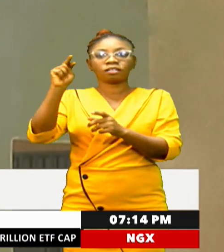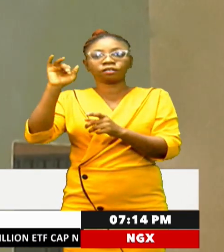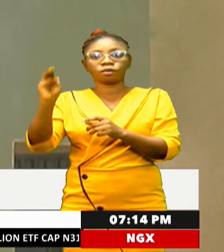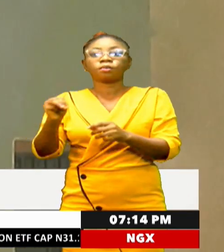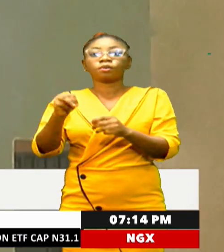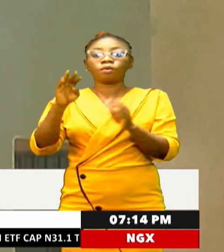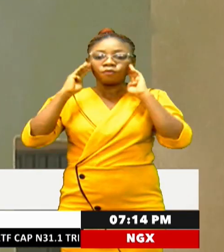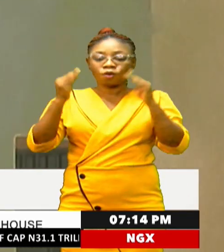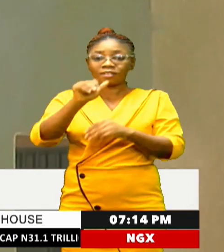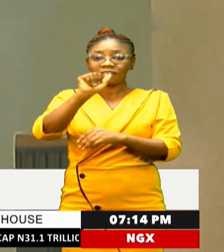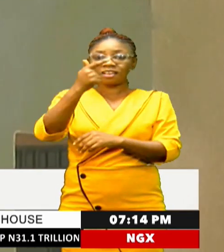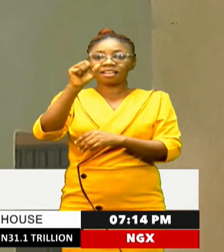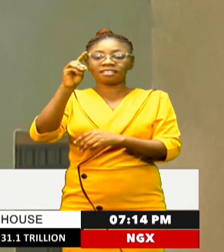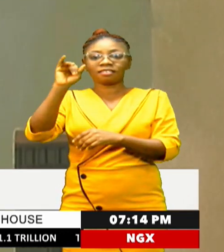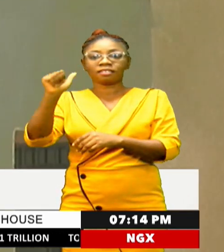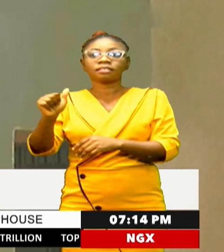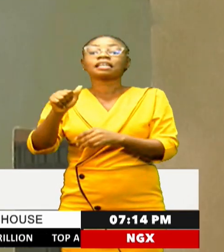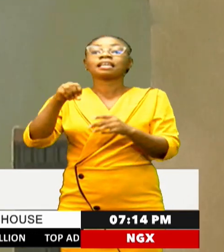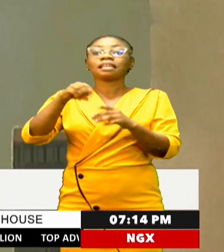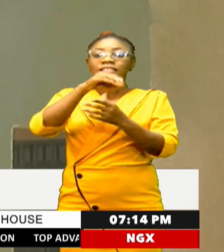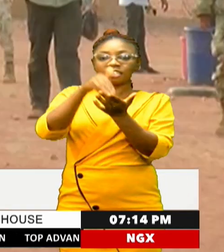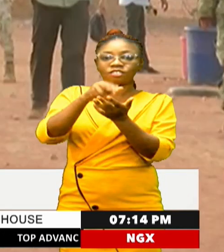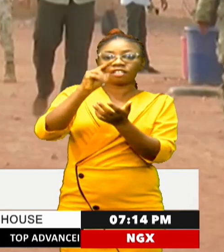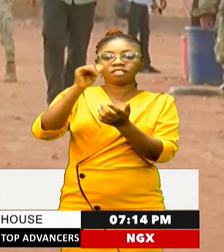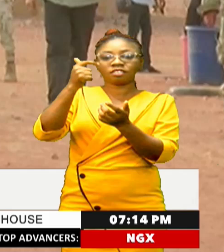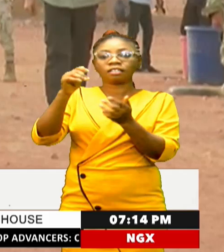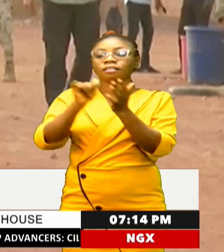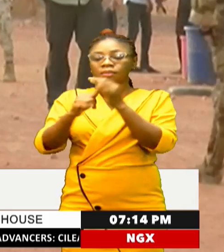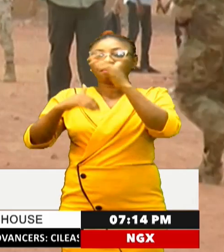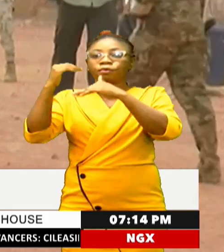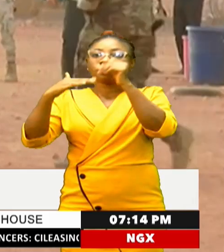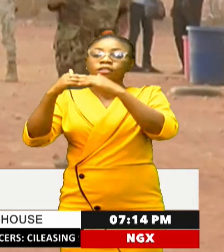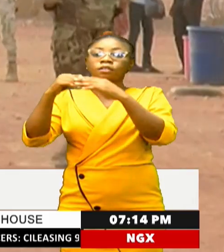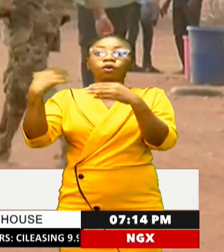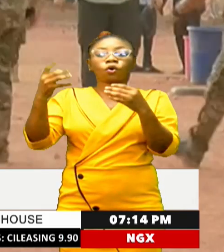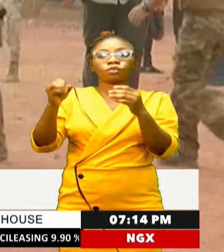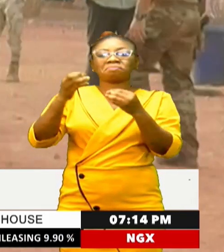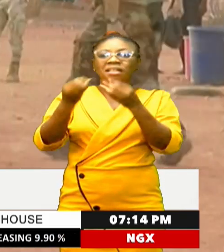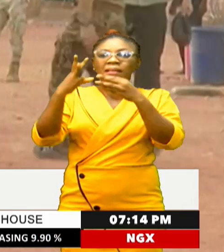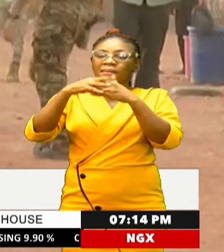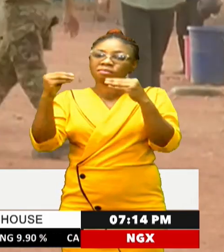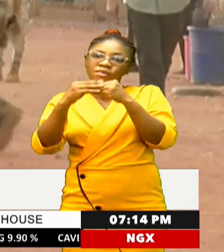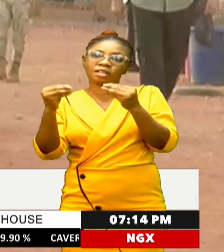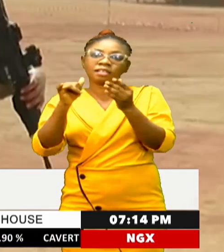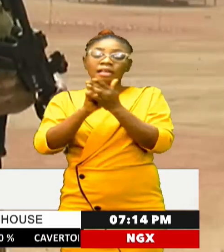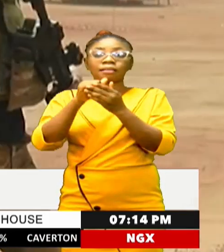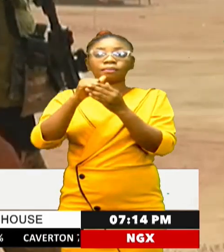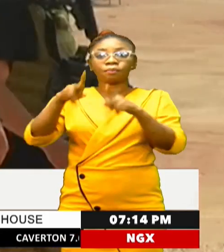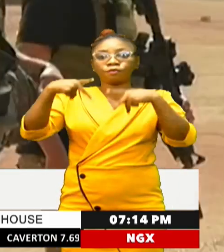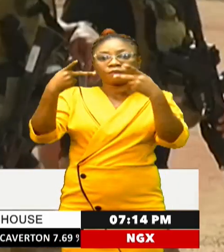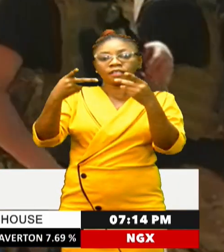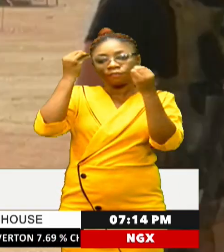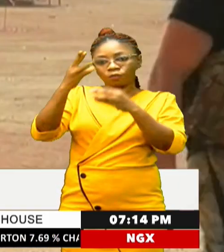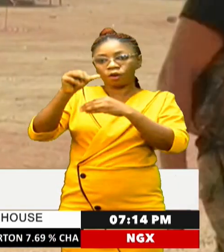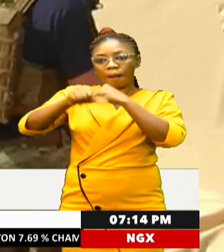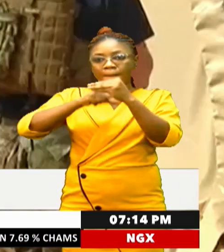central Niger that was built at a cost of $100 million, had provided crucial intelligence about Islamist militant groups